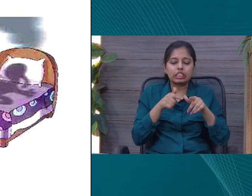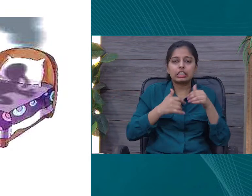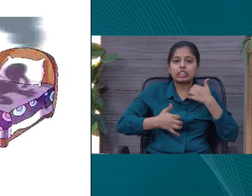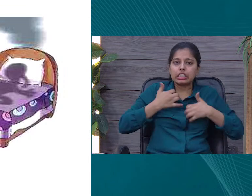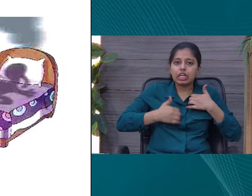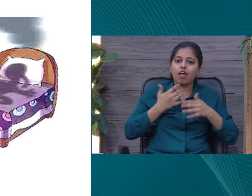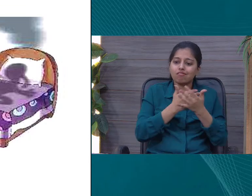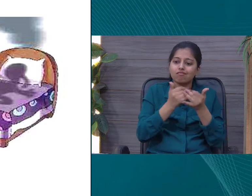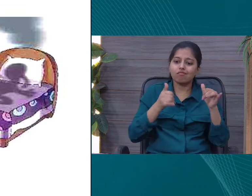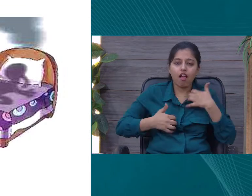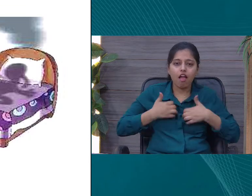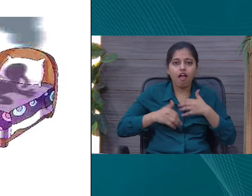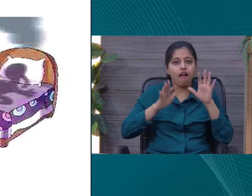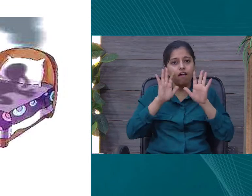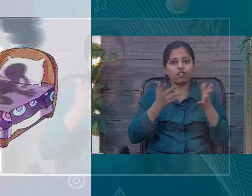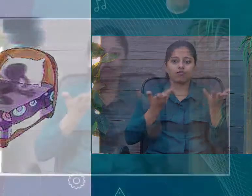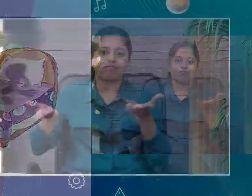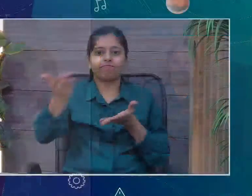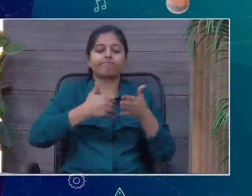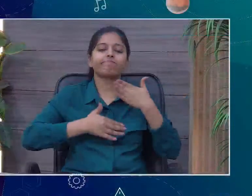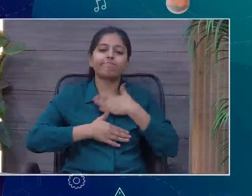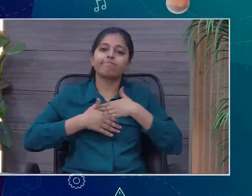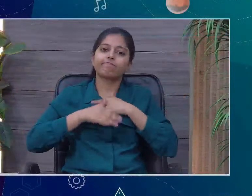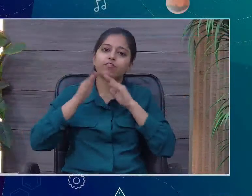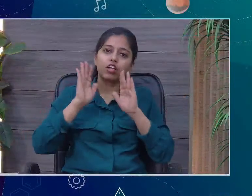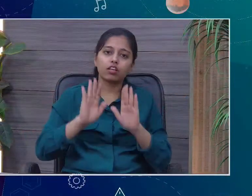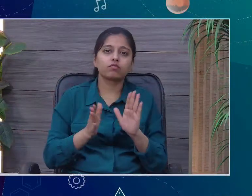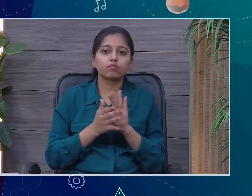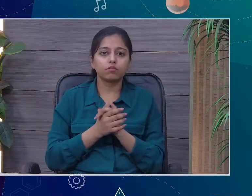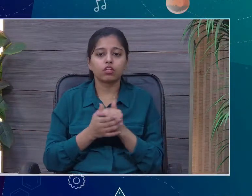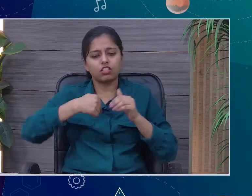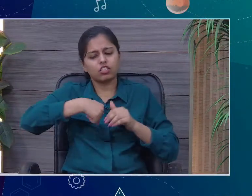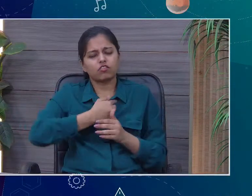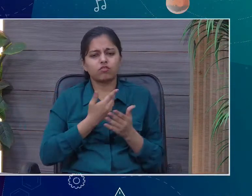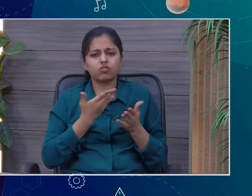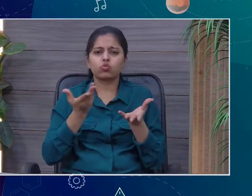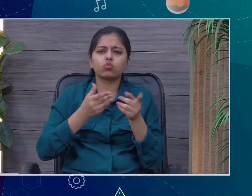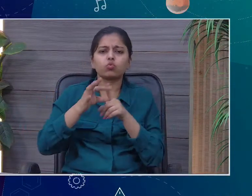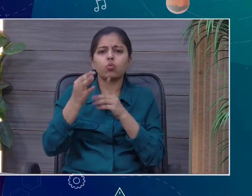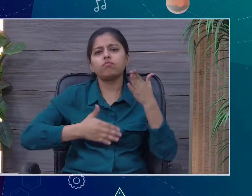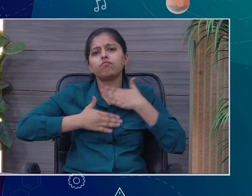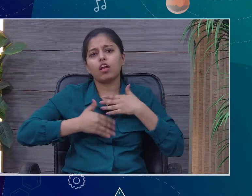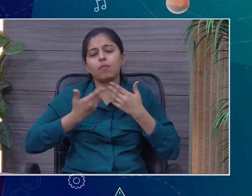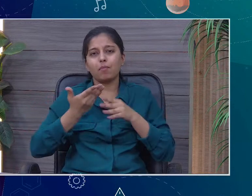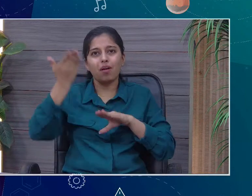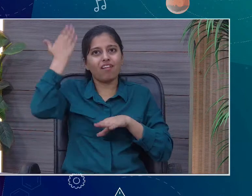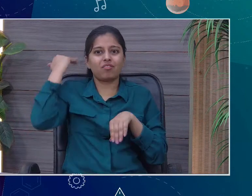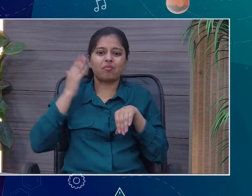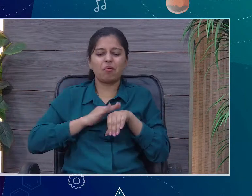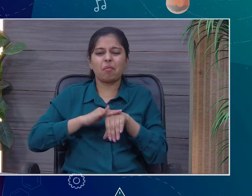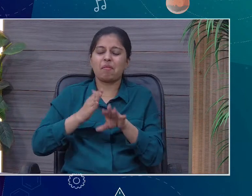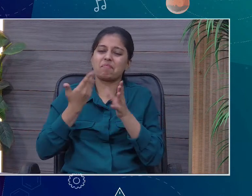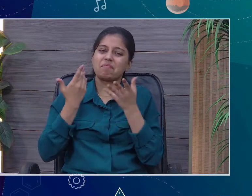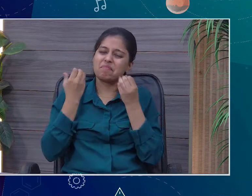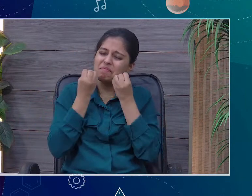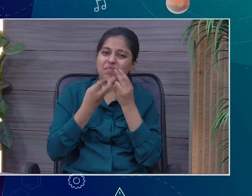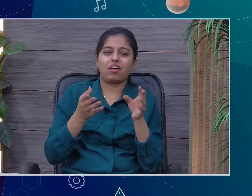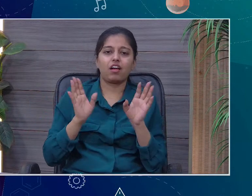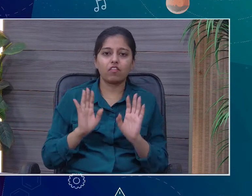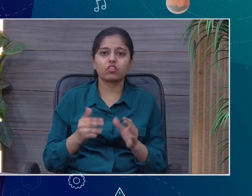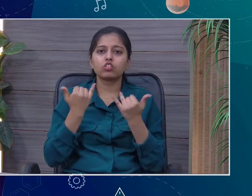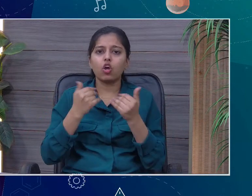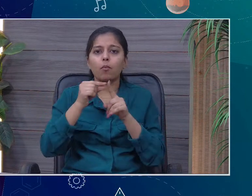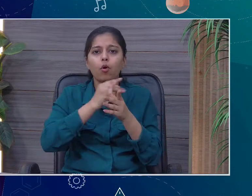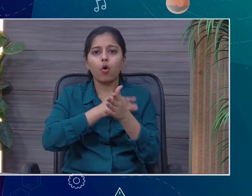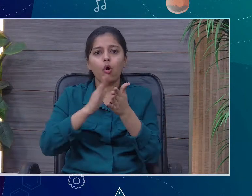activities, I guess. So we all enjoyed the activity by ourselves. We have done so many times, right, ma'am? Yes. So can we begin the poem,